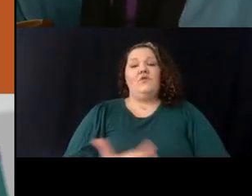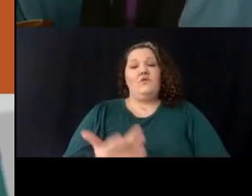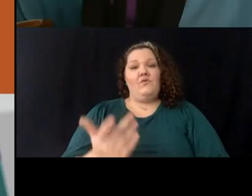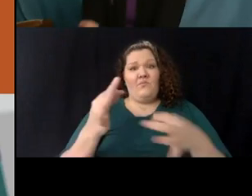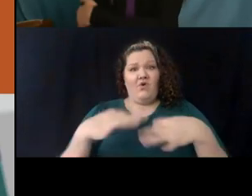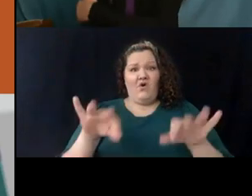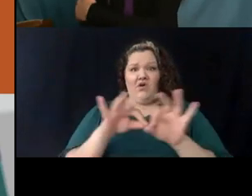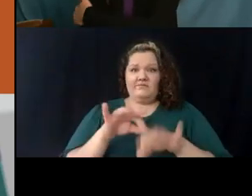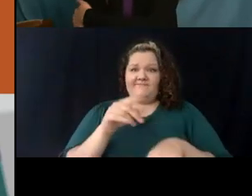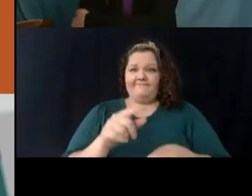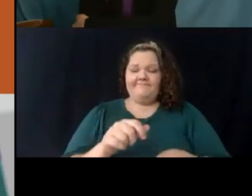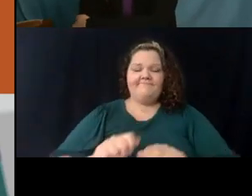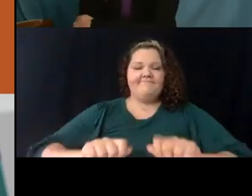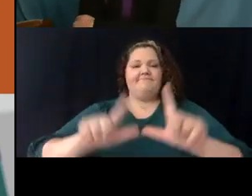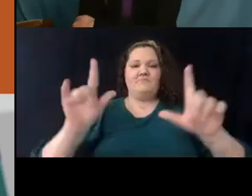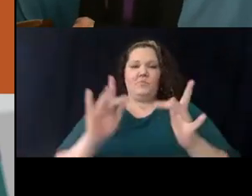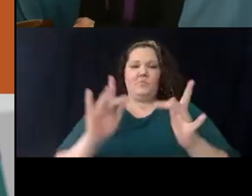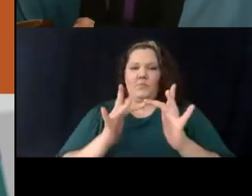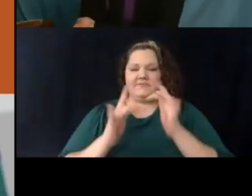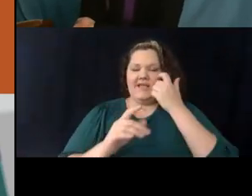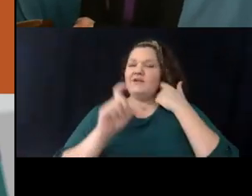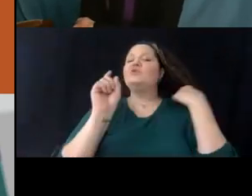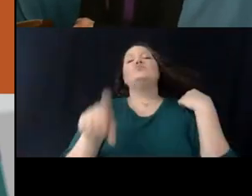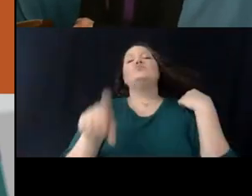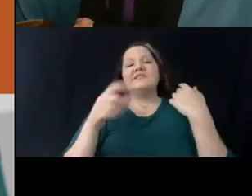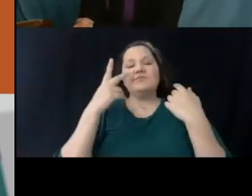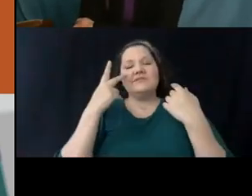When we're talking about websites,